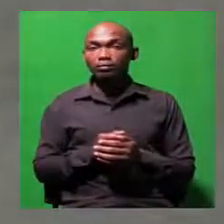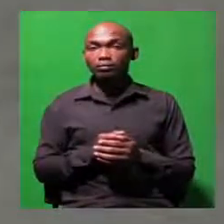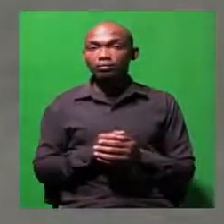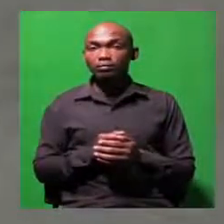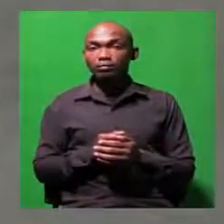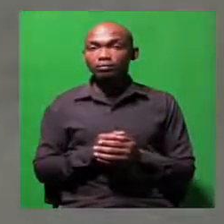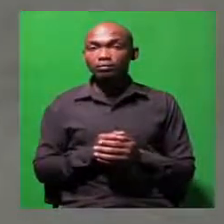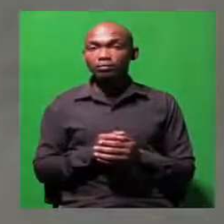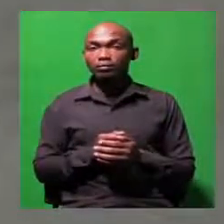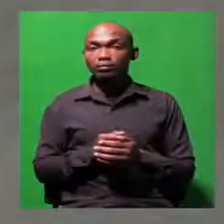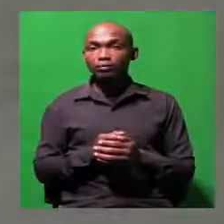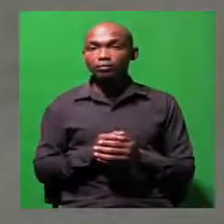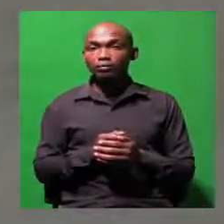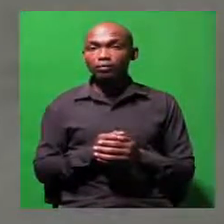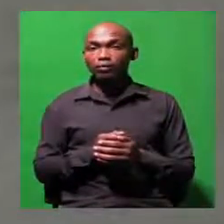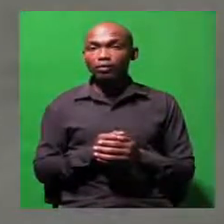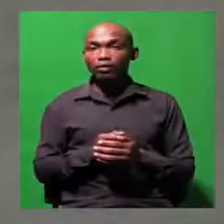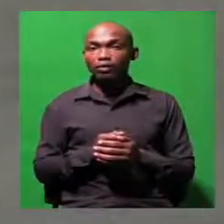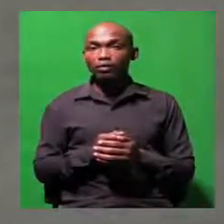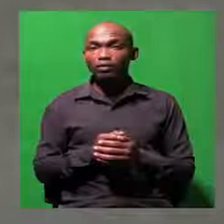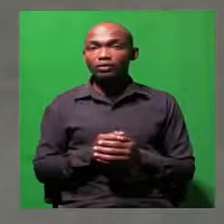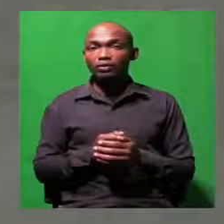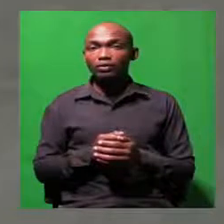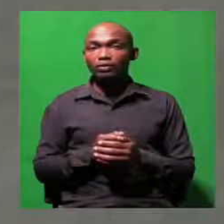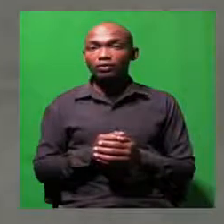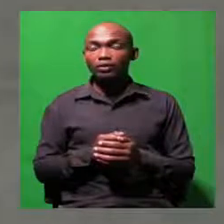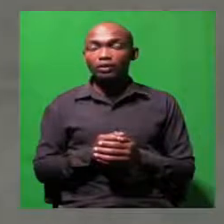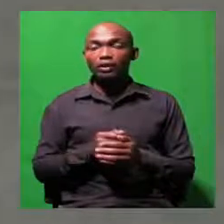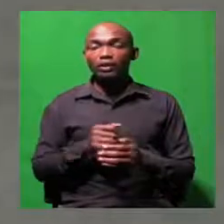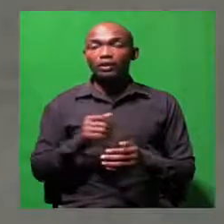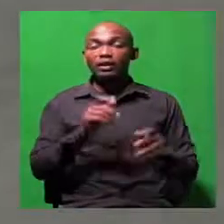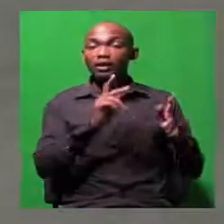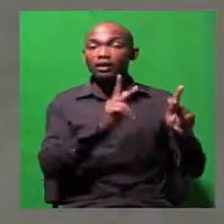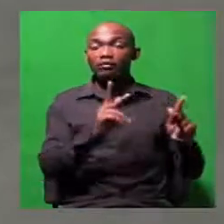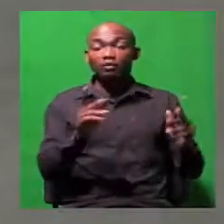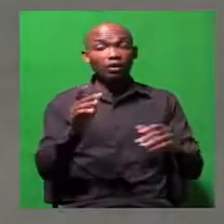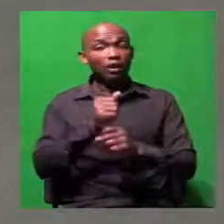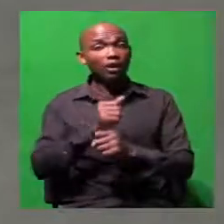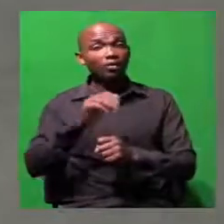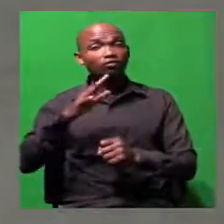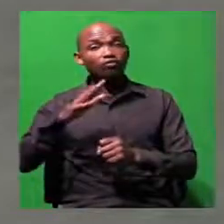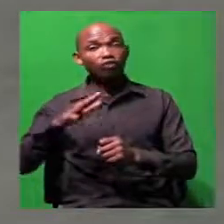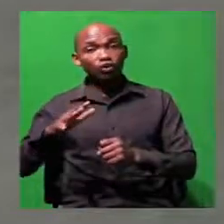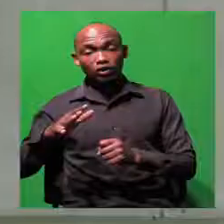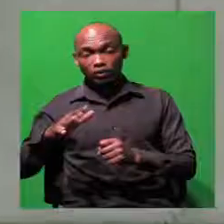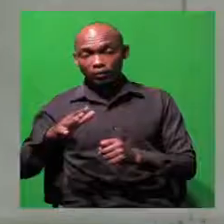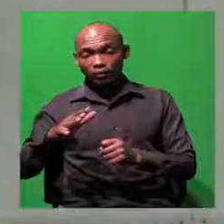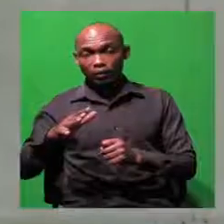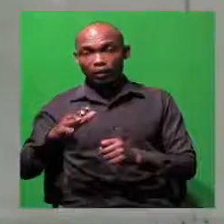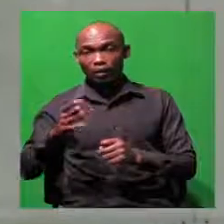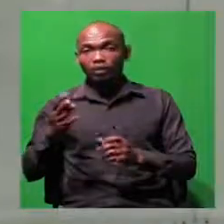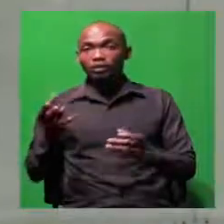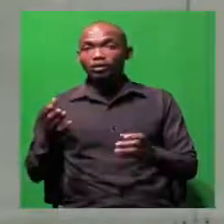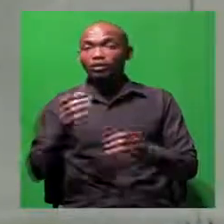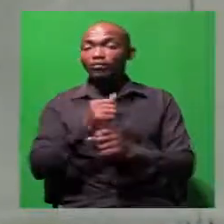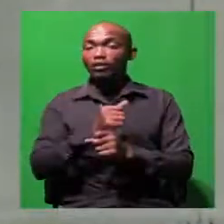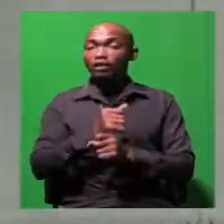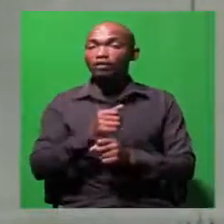we have water within the bottle. We have the beaker. This is our